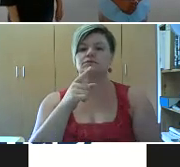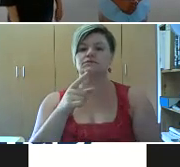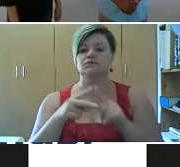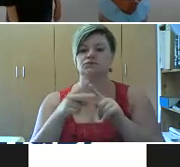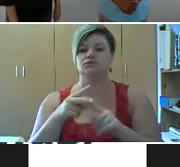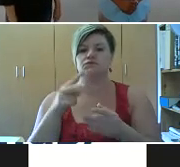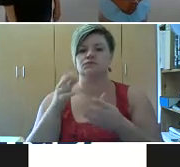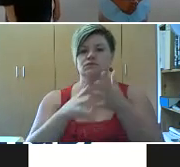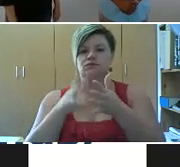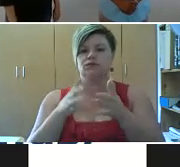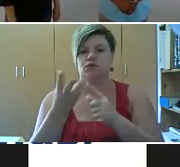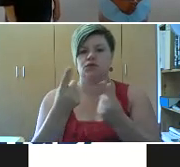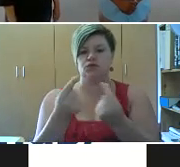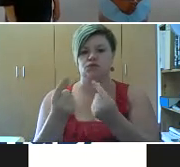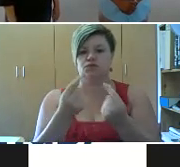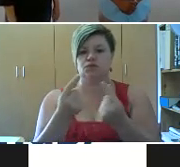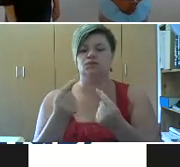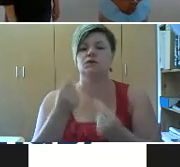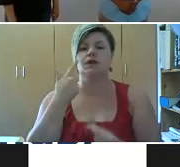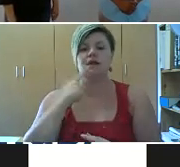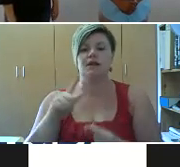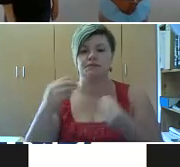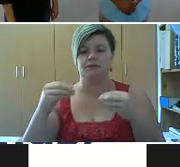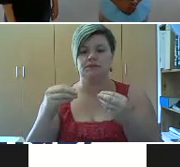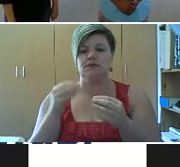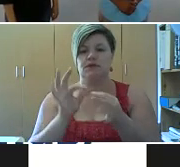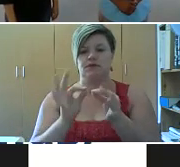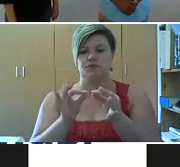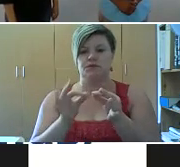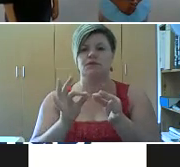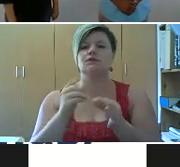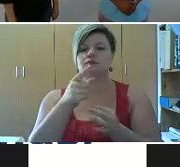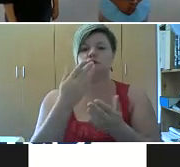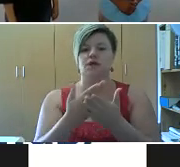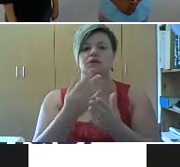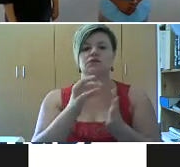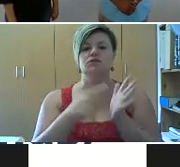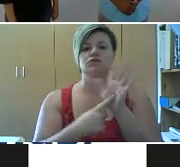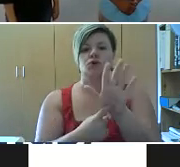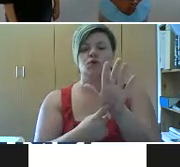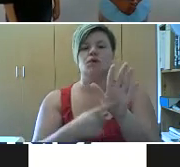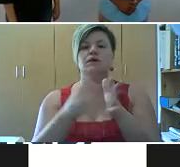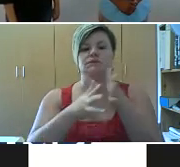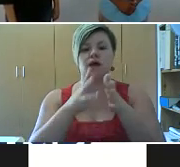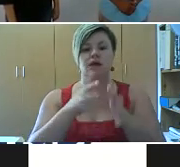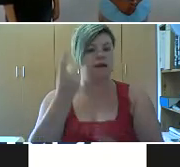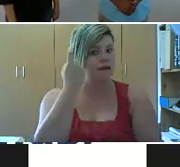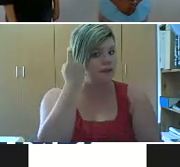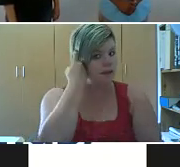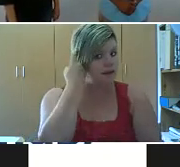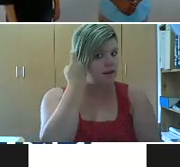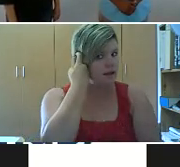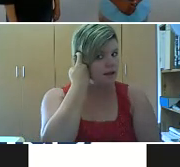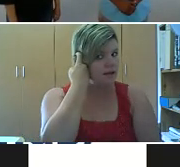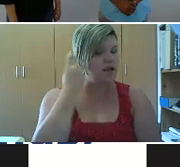you. Lynette is interpreting, so they can show the sign for hearing aid, and then they